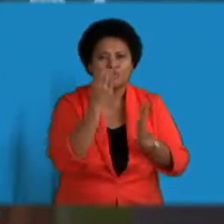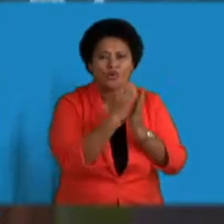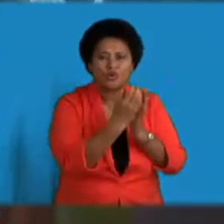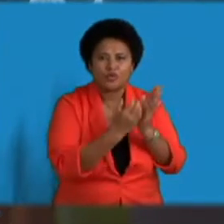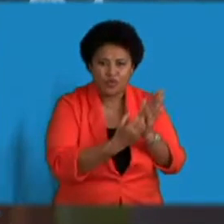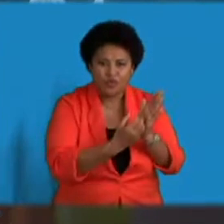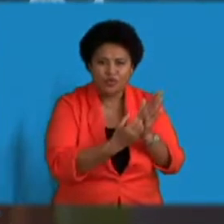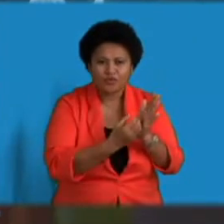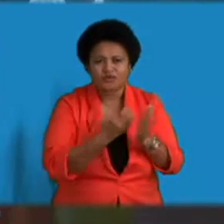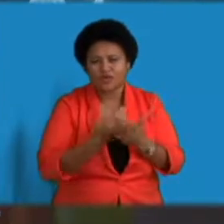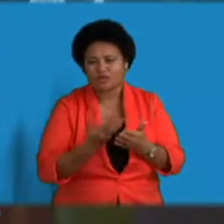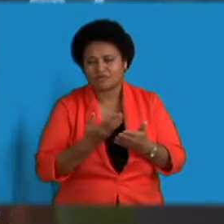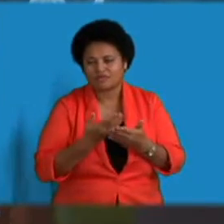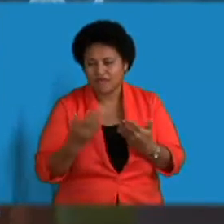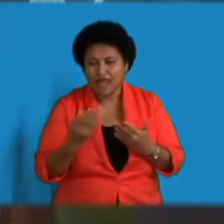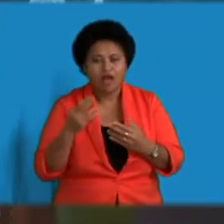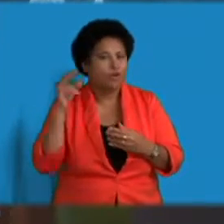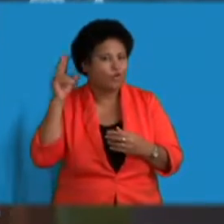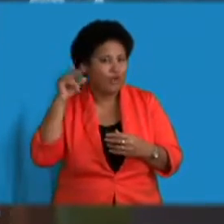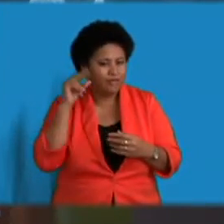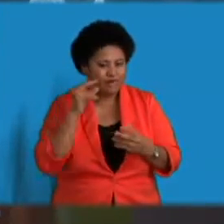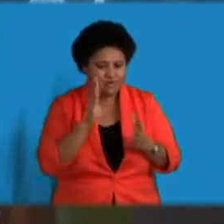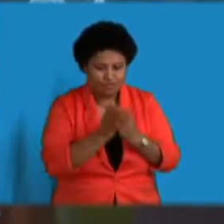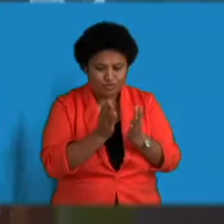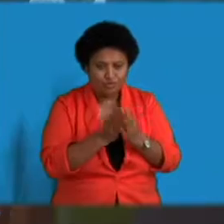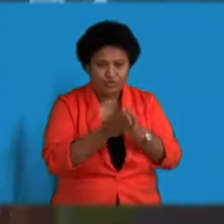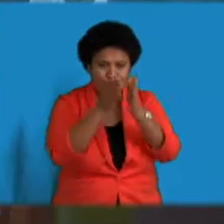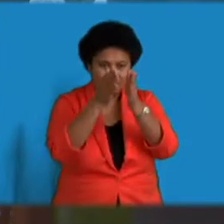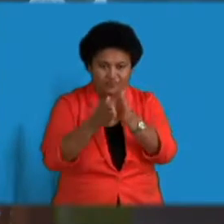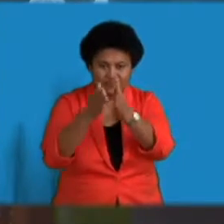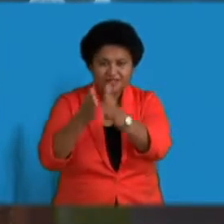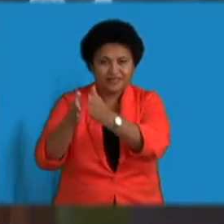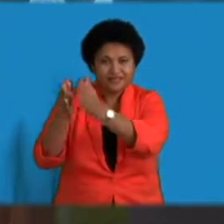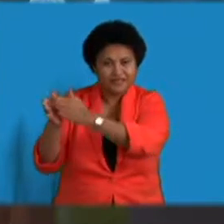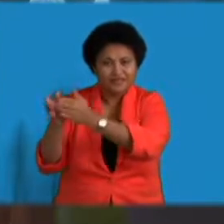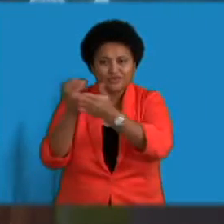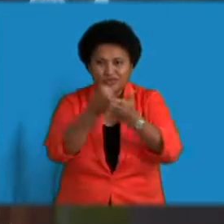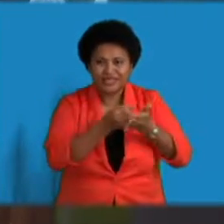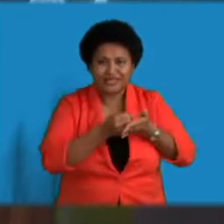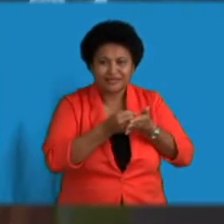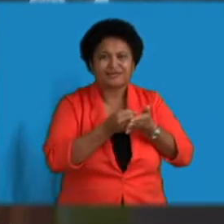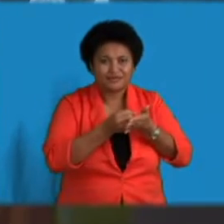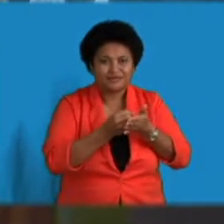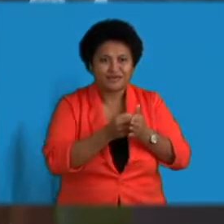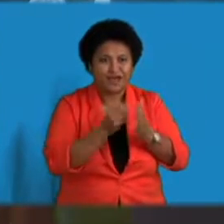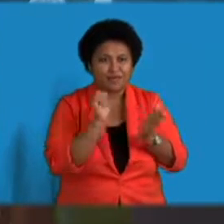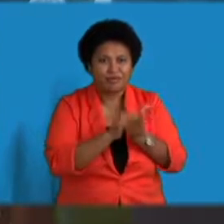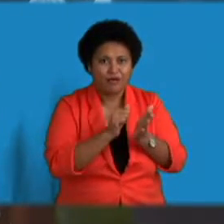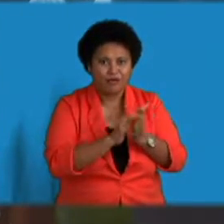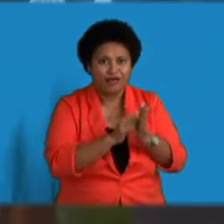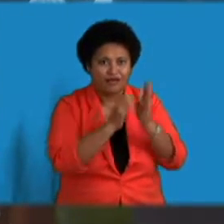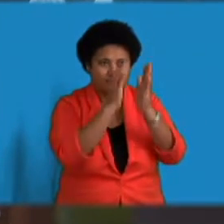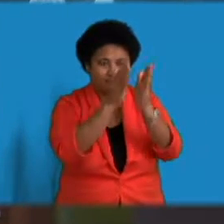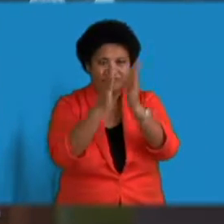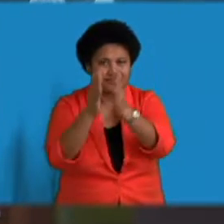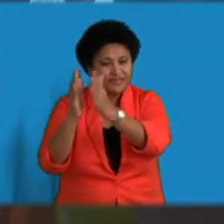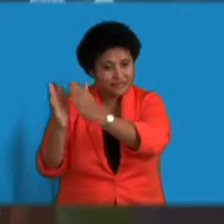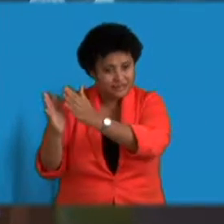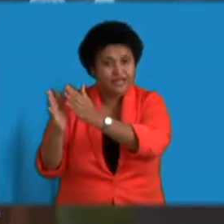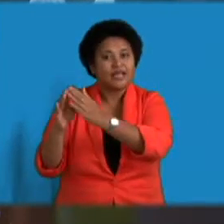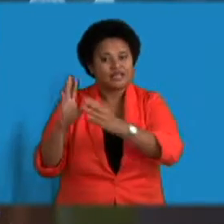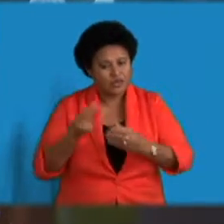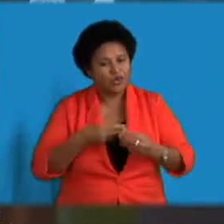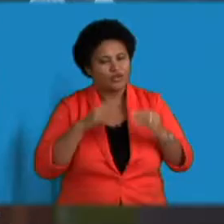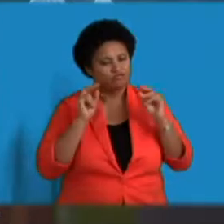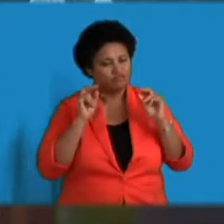libraries, cataloging, and how to encourage students to undertake reading, etc. So they are being